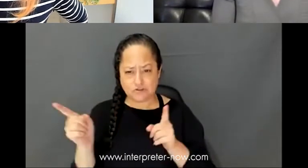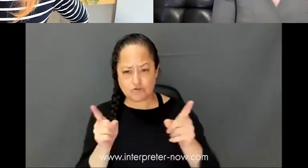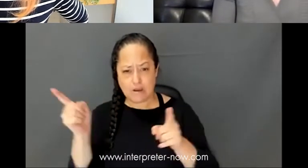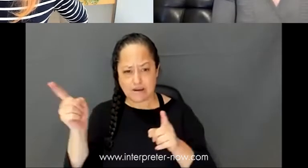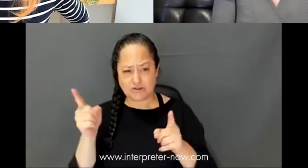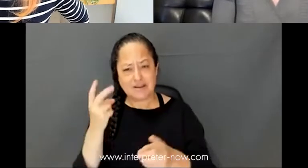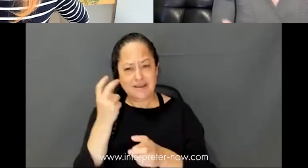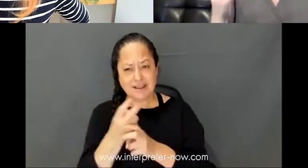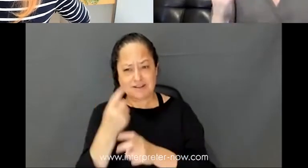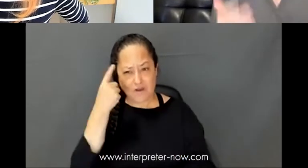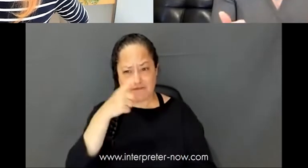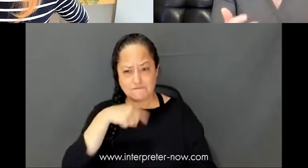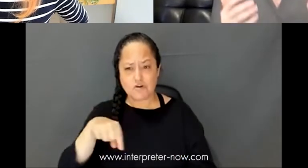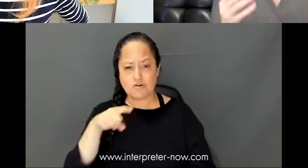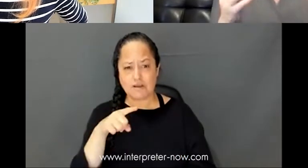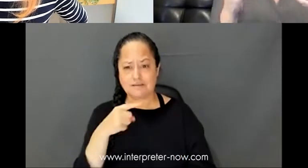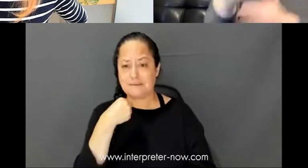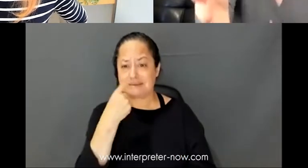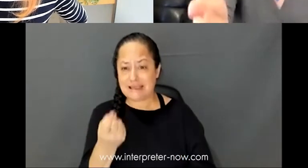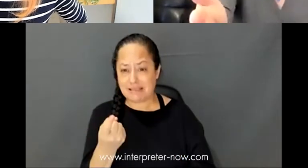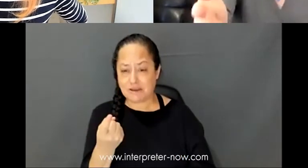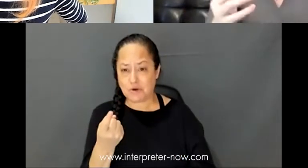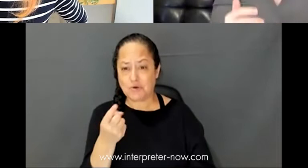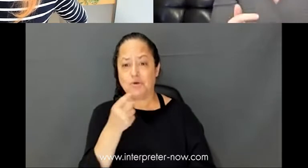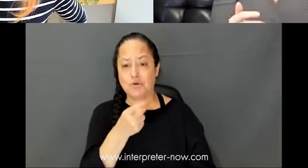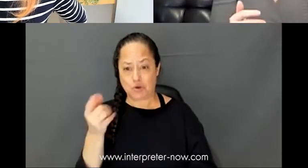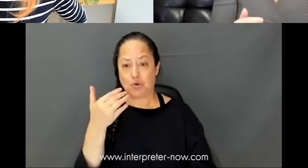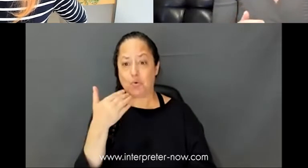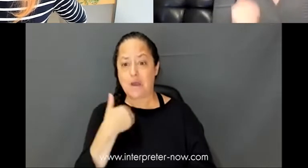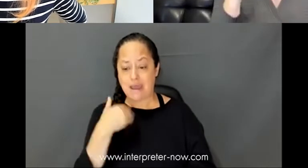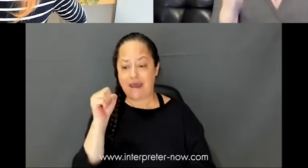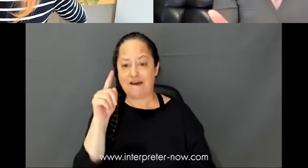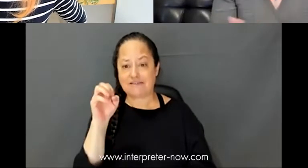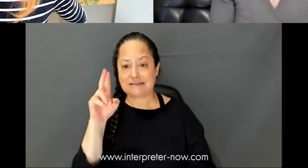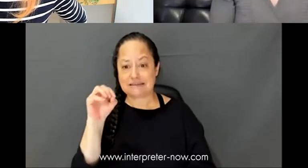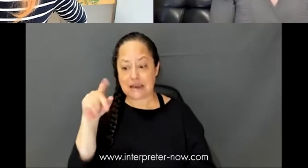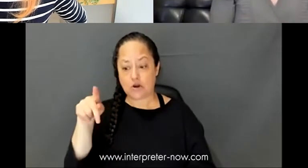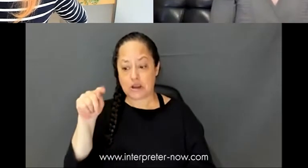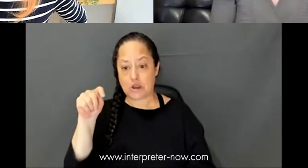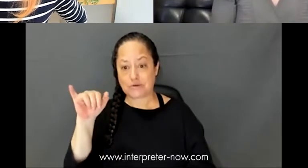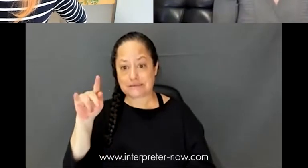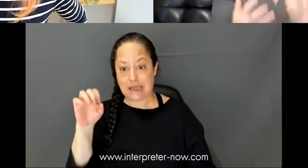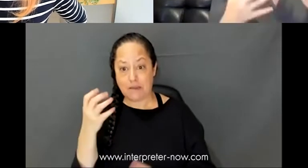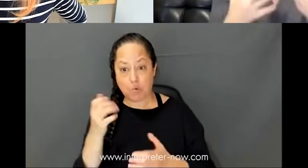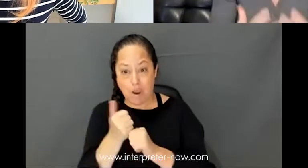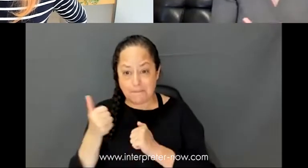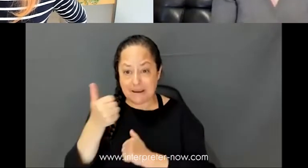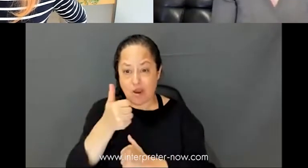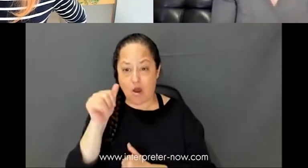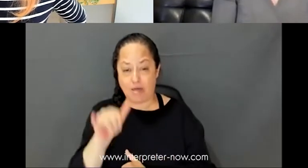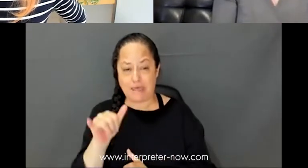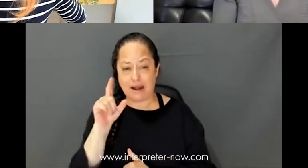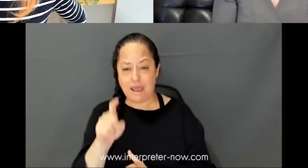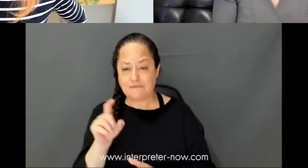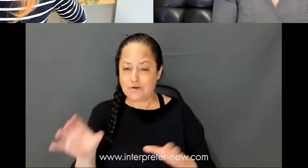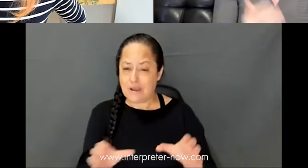for us to do this, right? I'm just telling you that you have a stereotype. And if you want to get beyond that, you have to actively